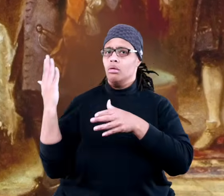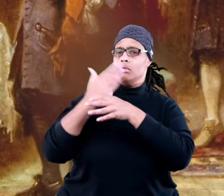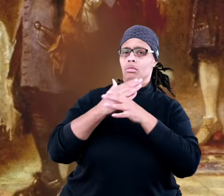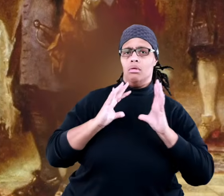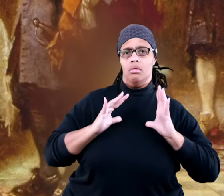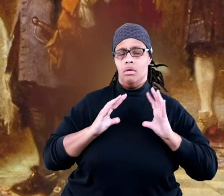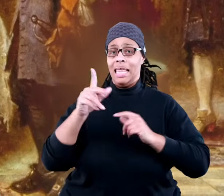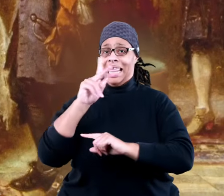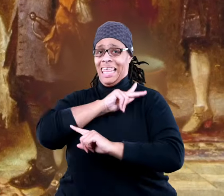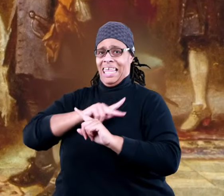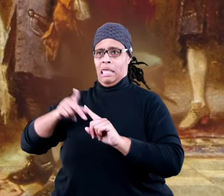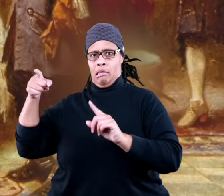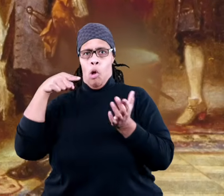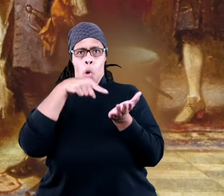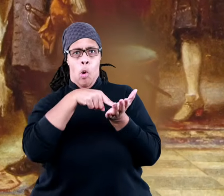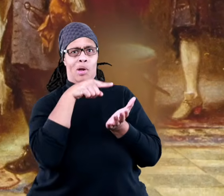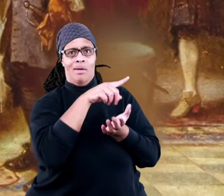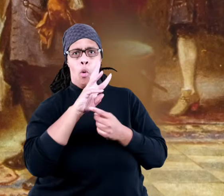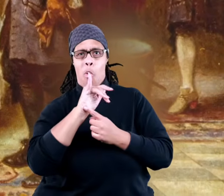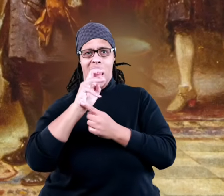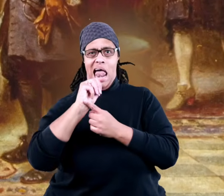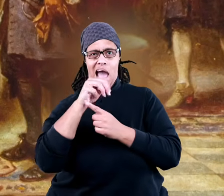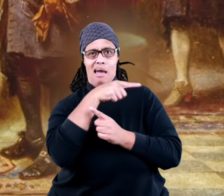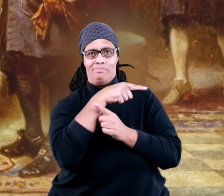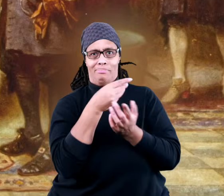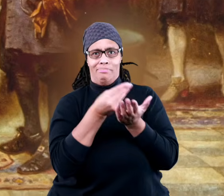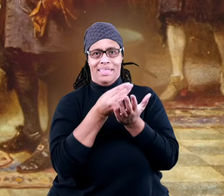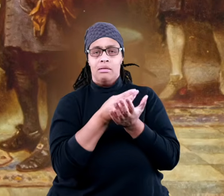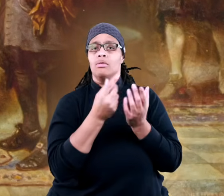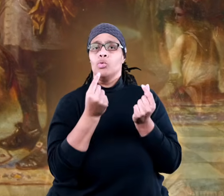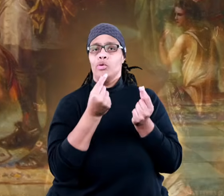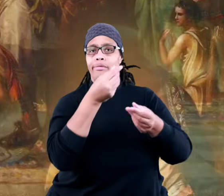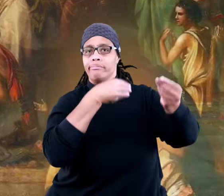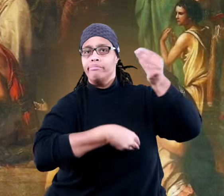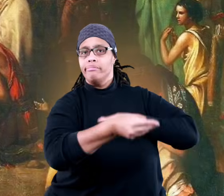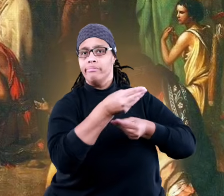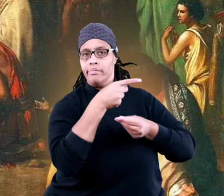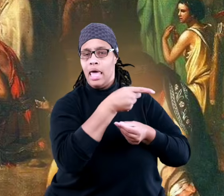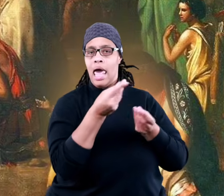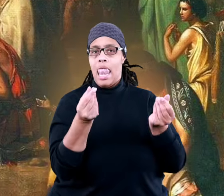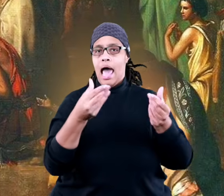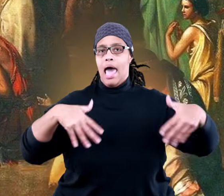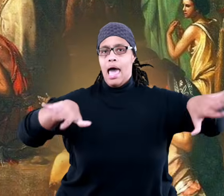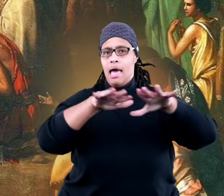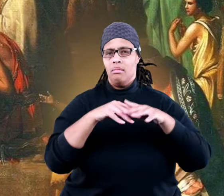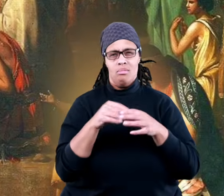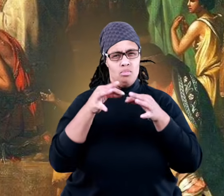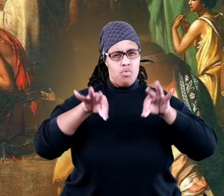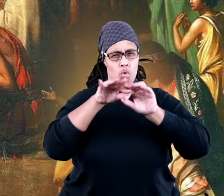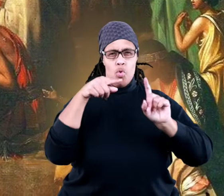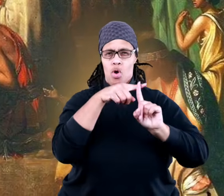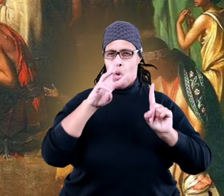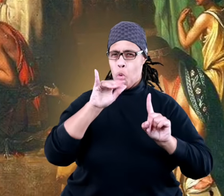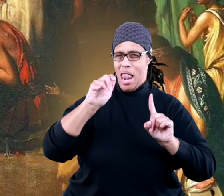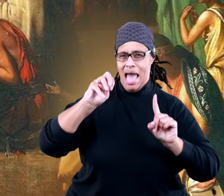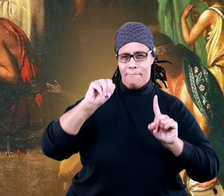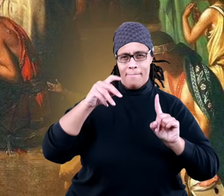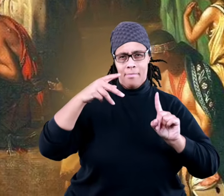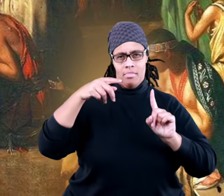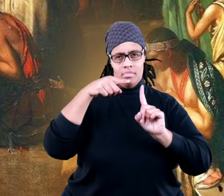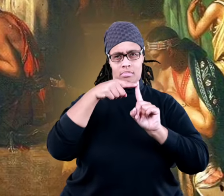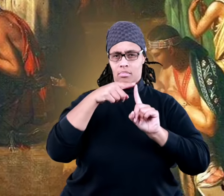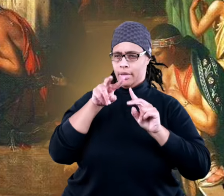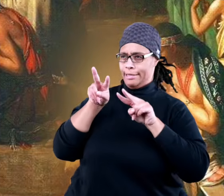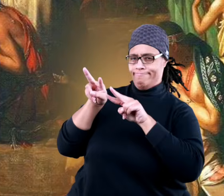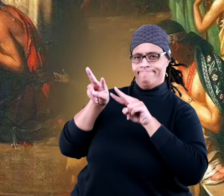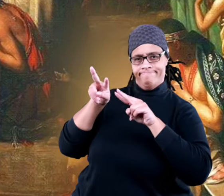William's father a lot of money, William received a big chunk of land. It was important to William Penn that the Native Americans